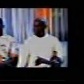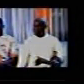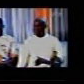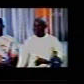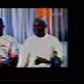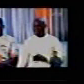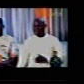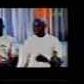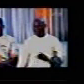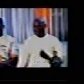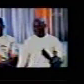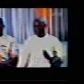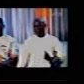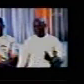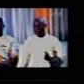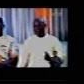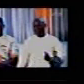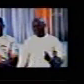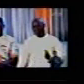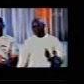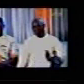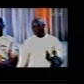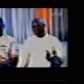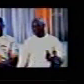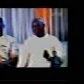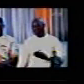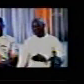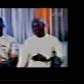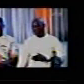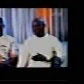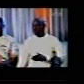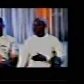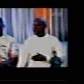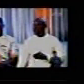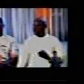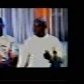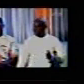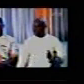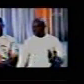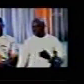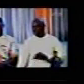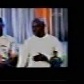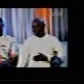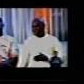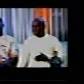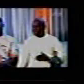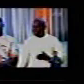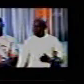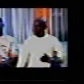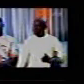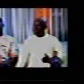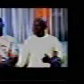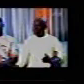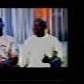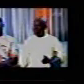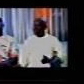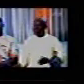my soul may bless thee. And he brought him near unto him, and he did eat, and brought him wine, and he